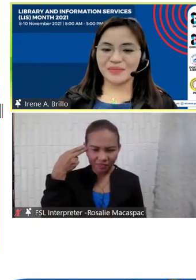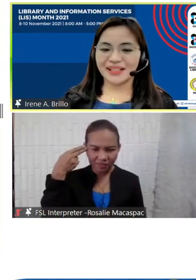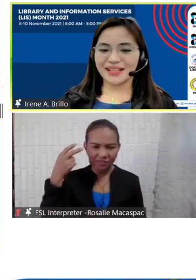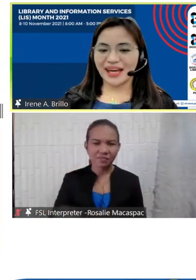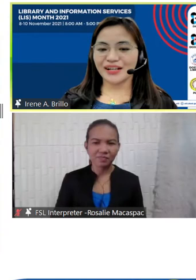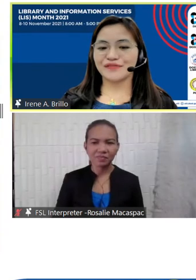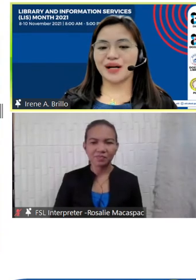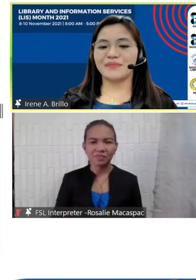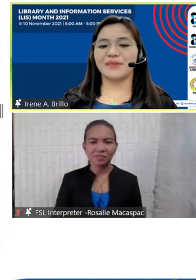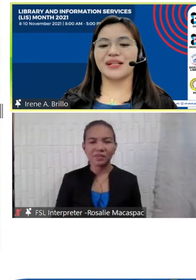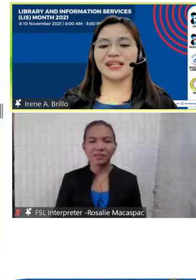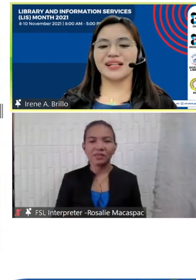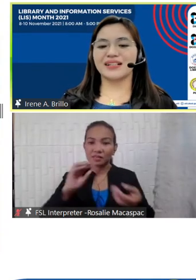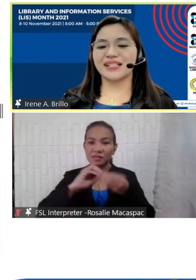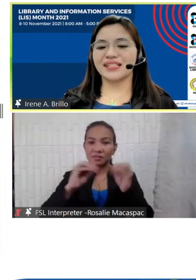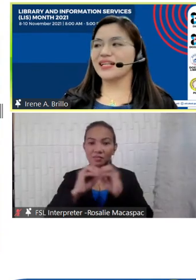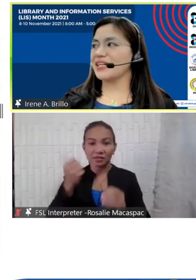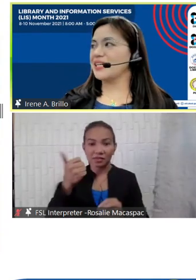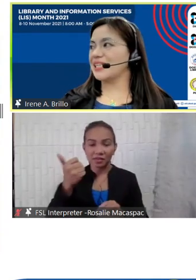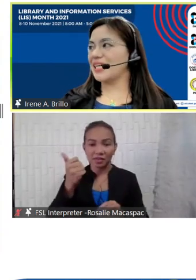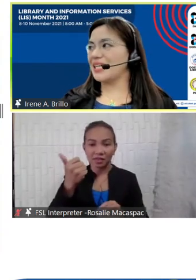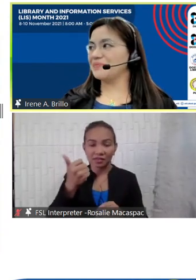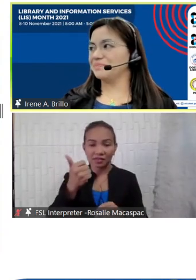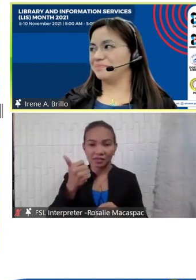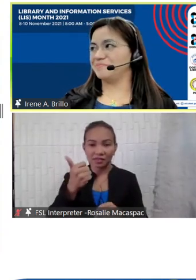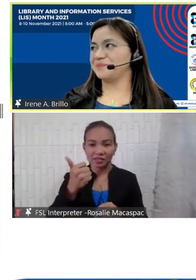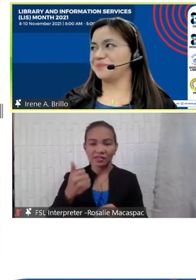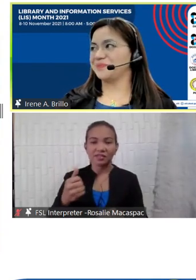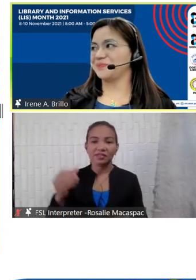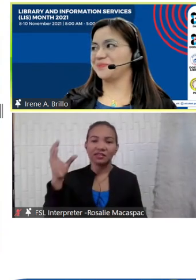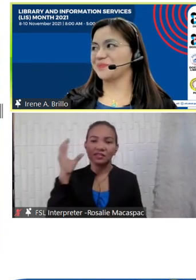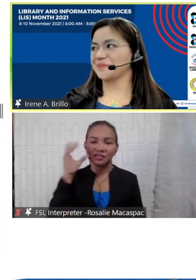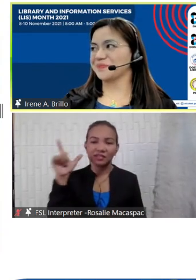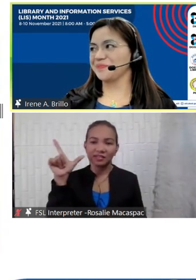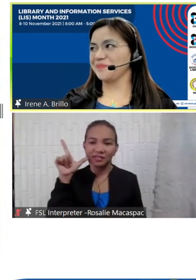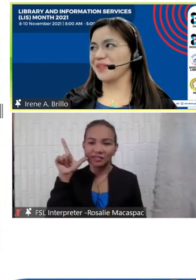Entry number 10 from Maria Cristina Lim.